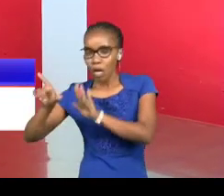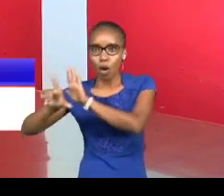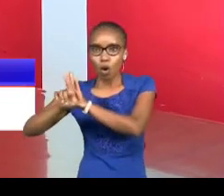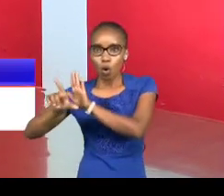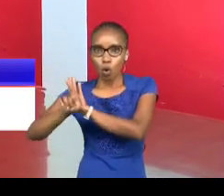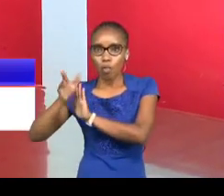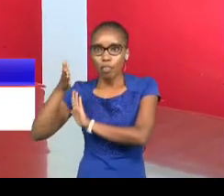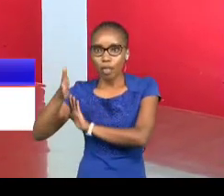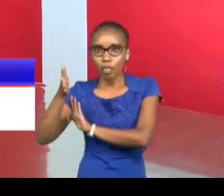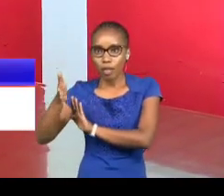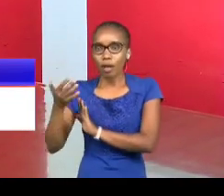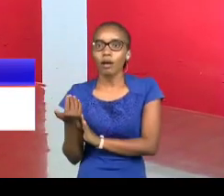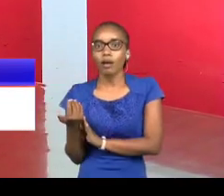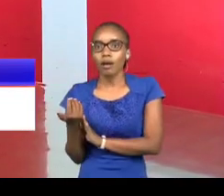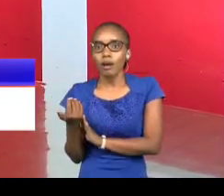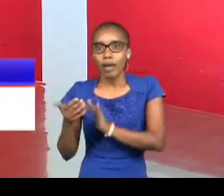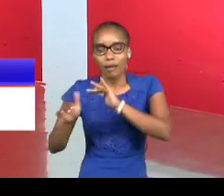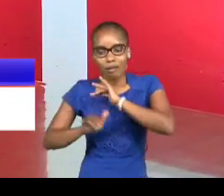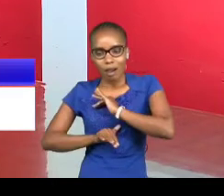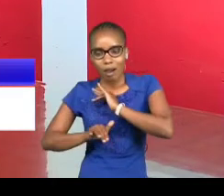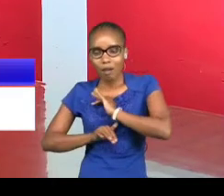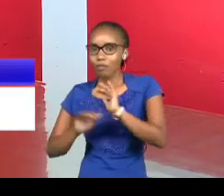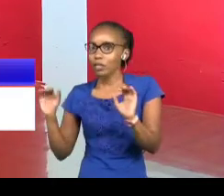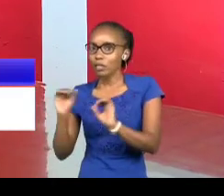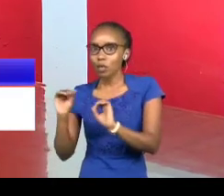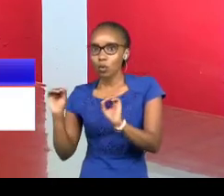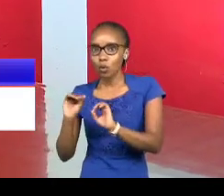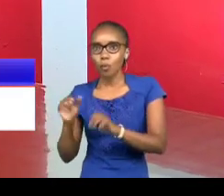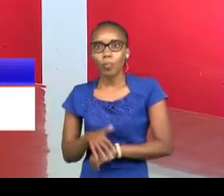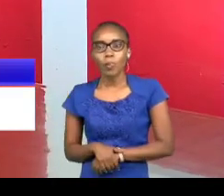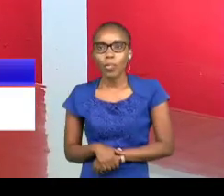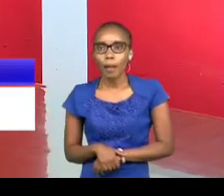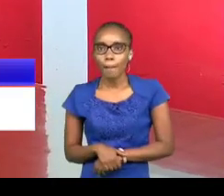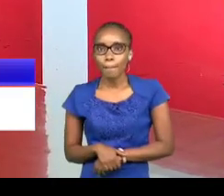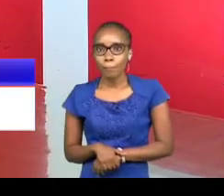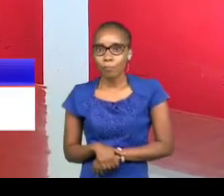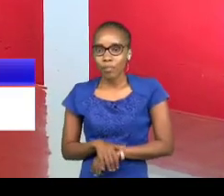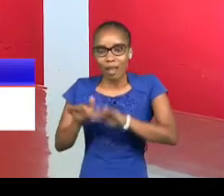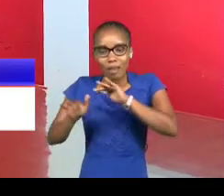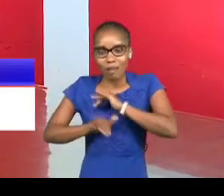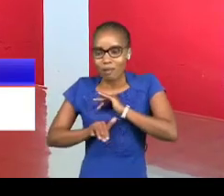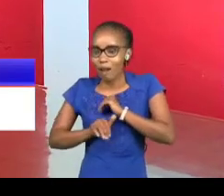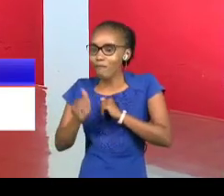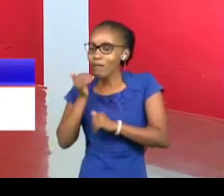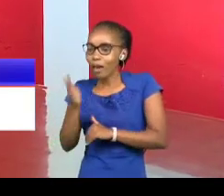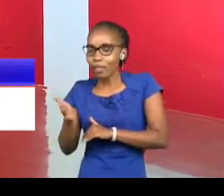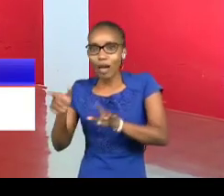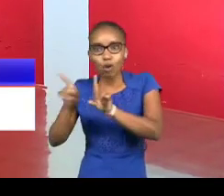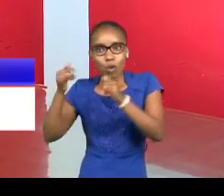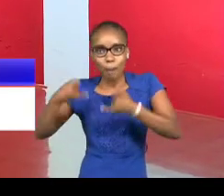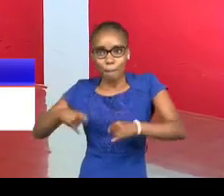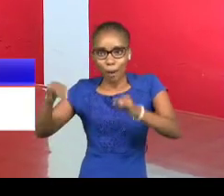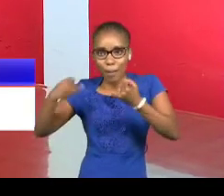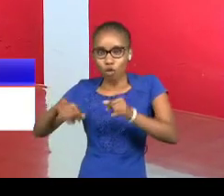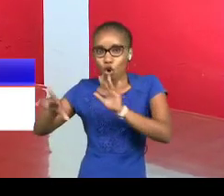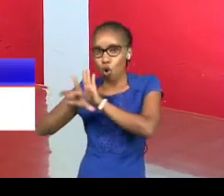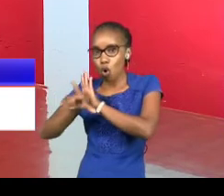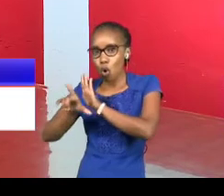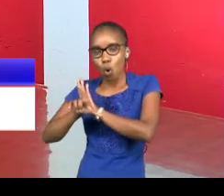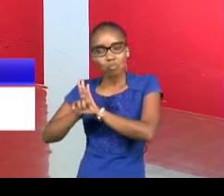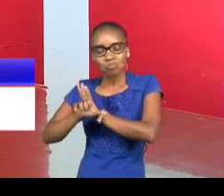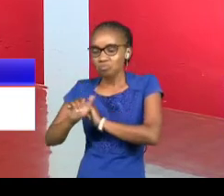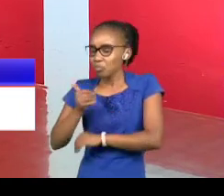place are deficient. And other than the deficiencies of the law, also the implementation of the law is lacking,